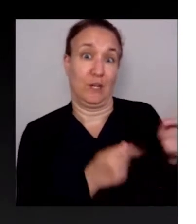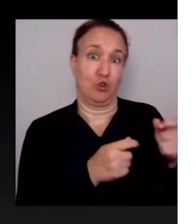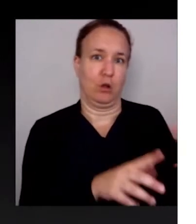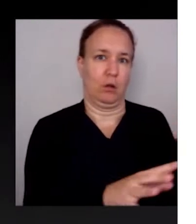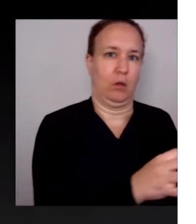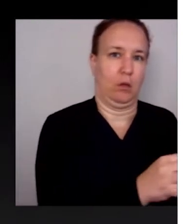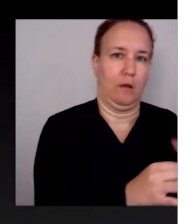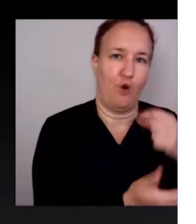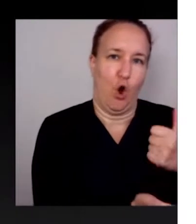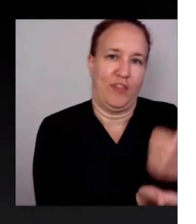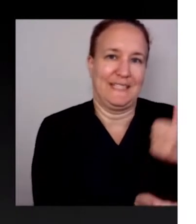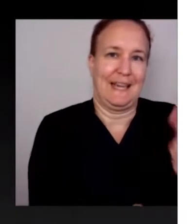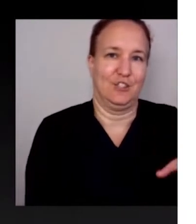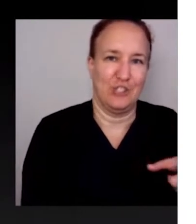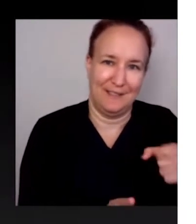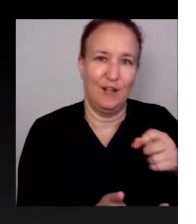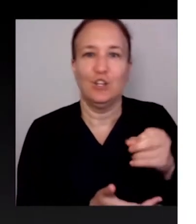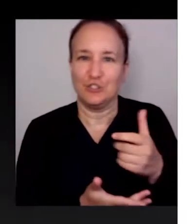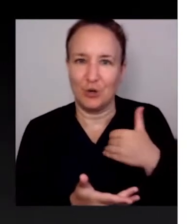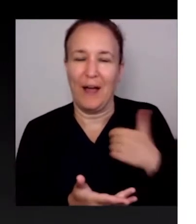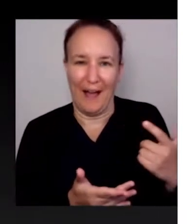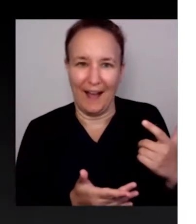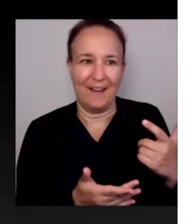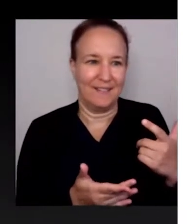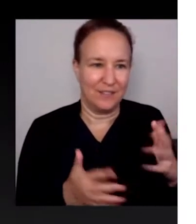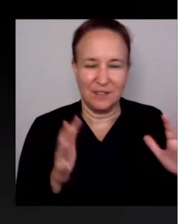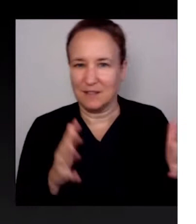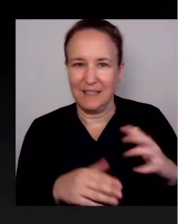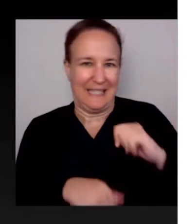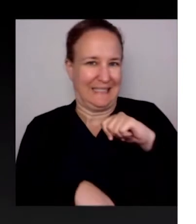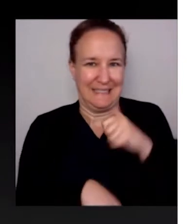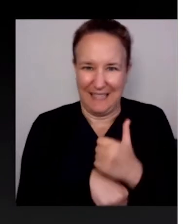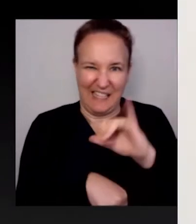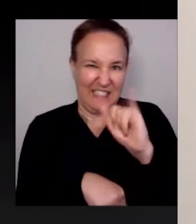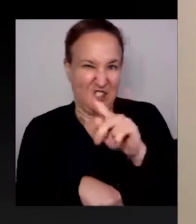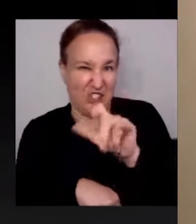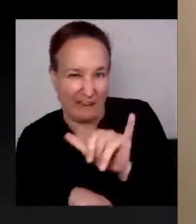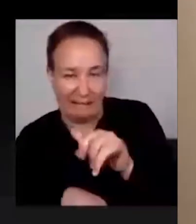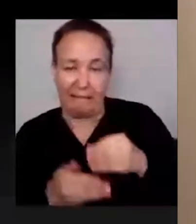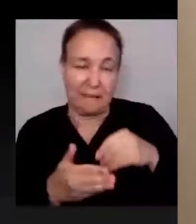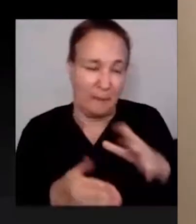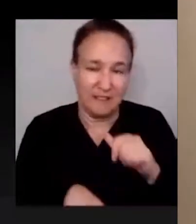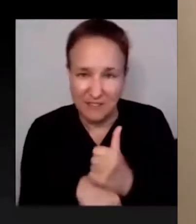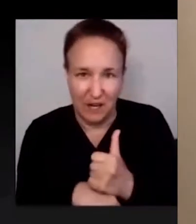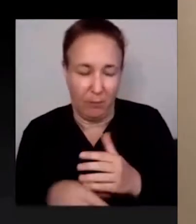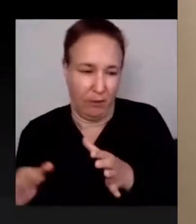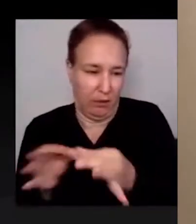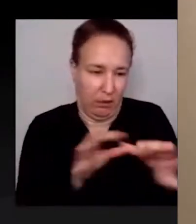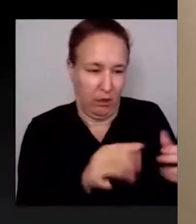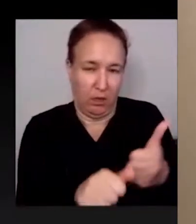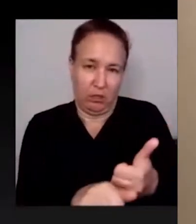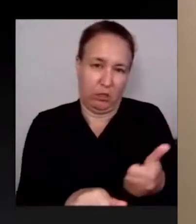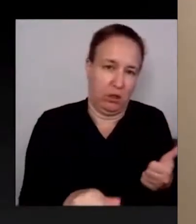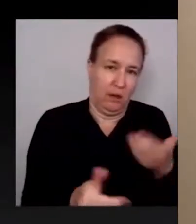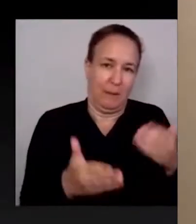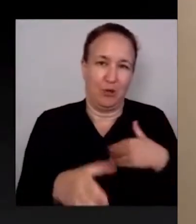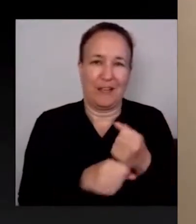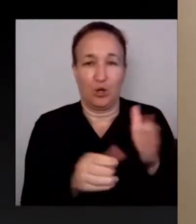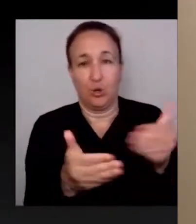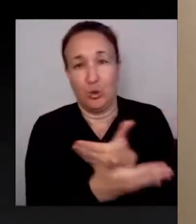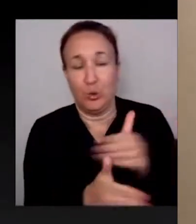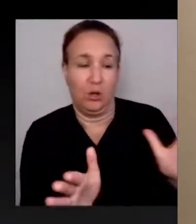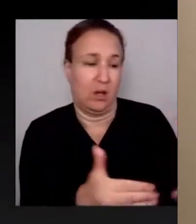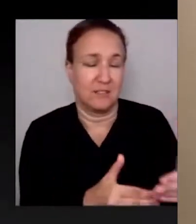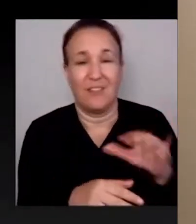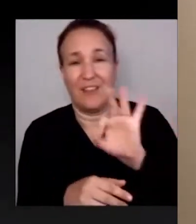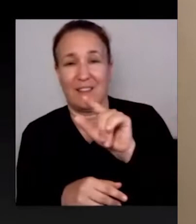authentication. So you have this janky, expensive setup with noticeable lag. You might get a new console update and the firmware doesn't work for a few